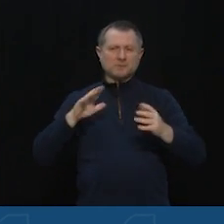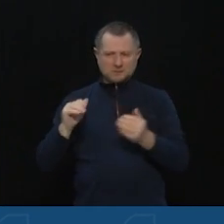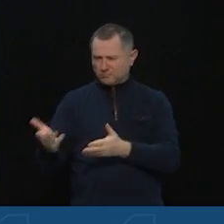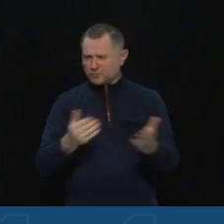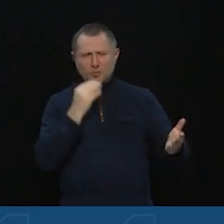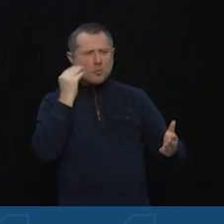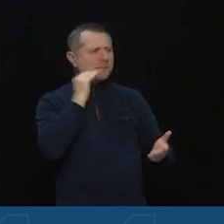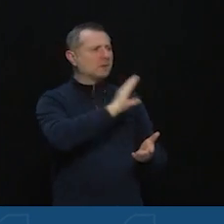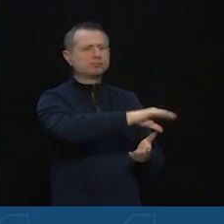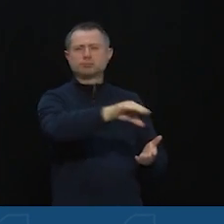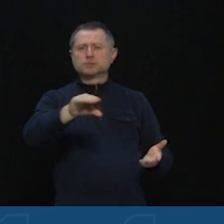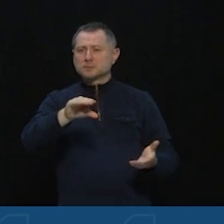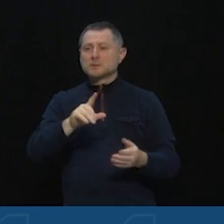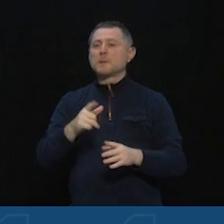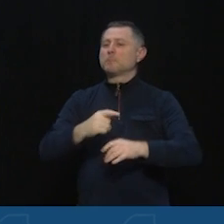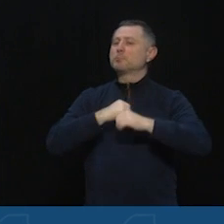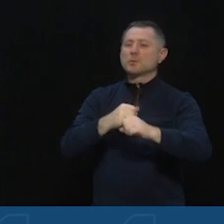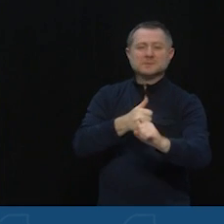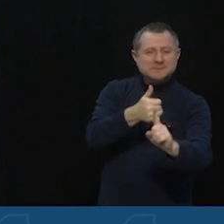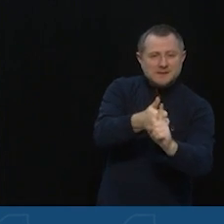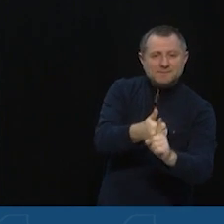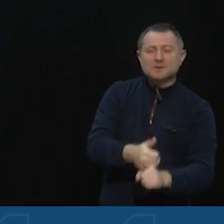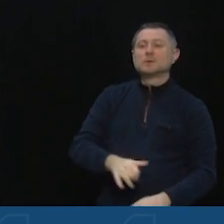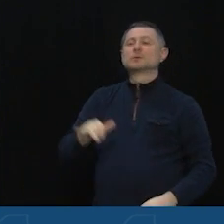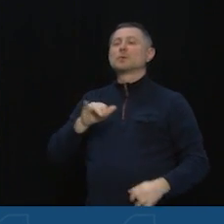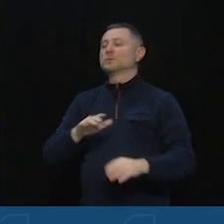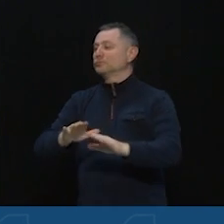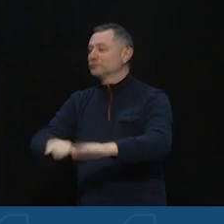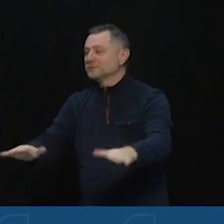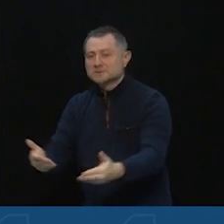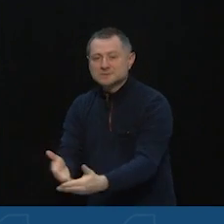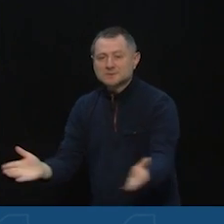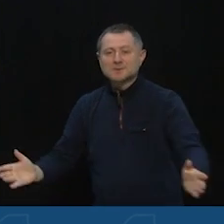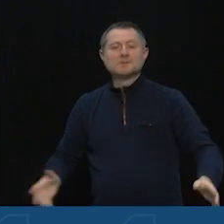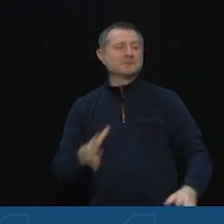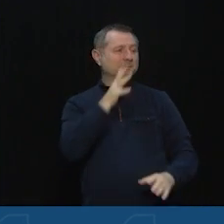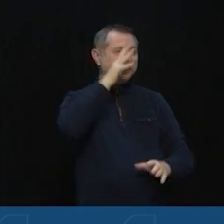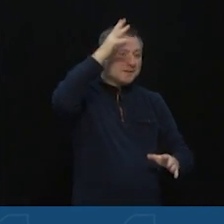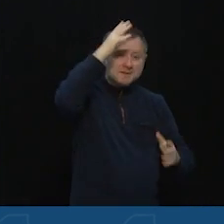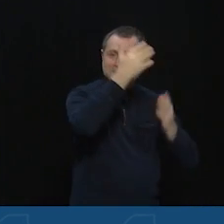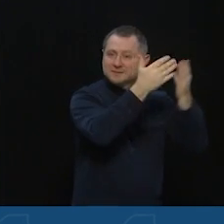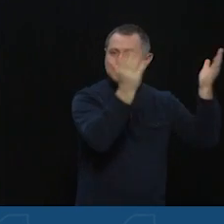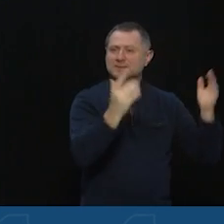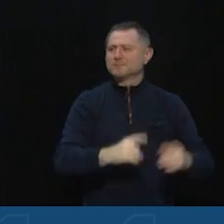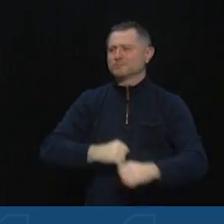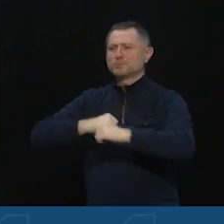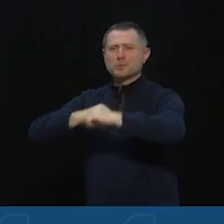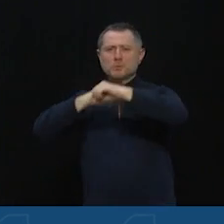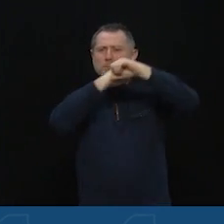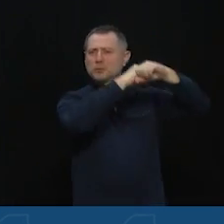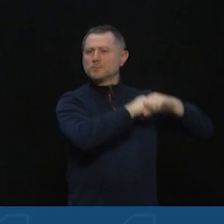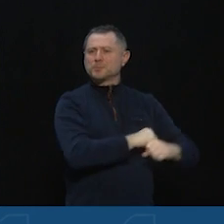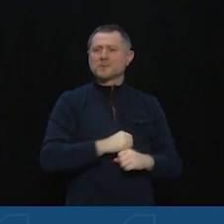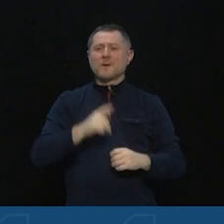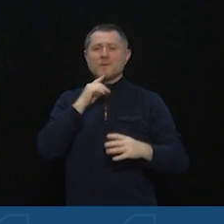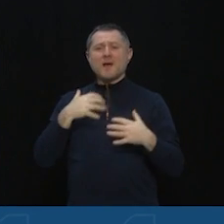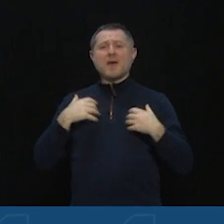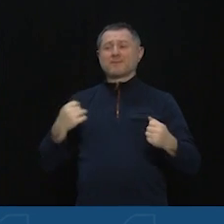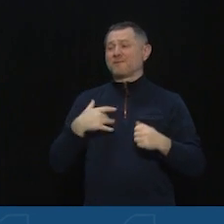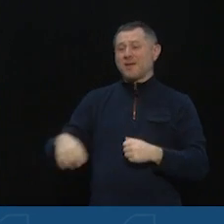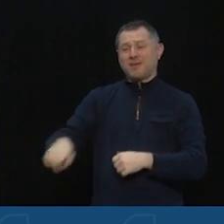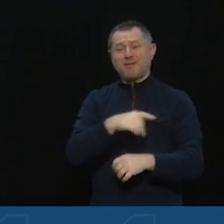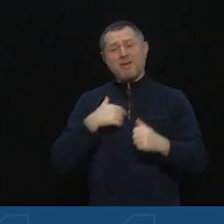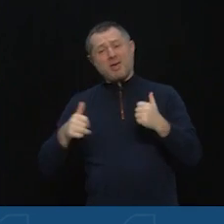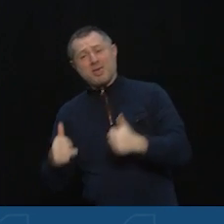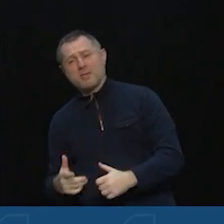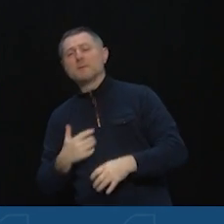protect yourselves, your children, your older parents, and people that you know are vulnerable, people who are immunocompromised. And so we want to make sure that we're